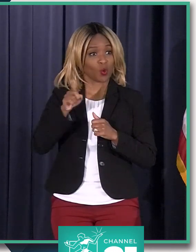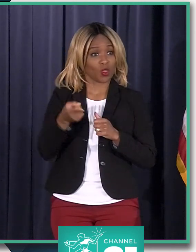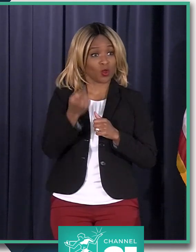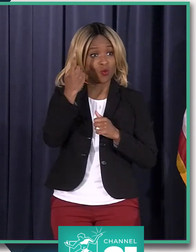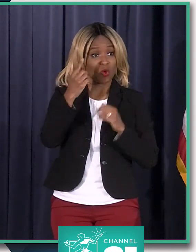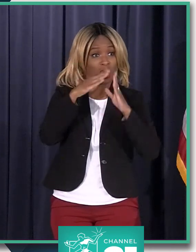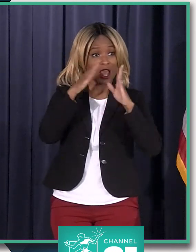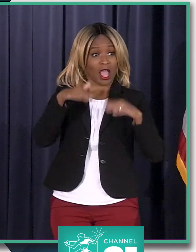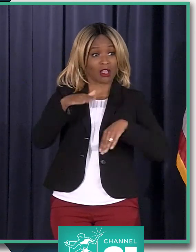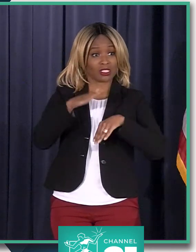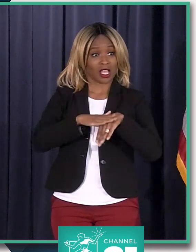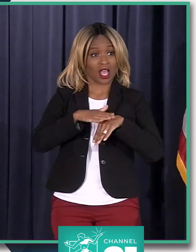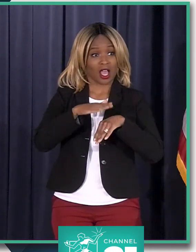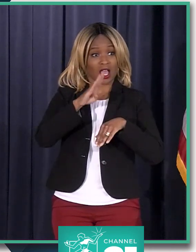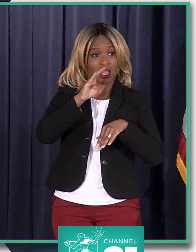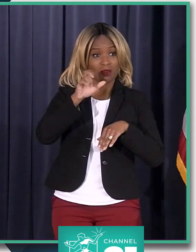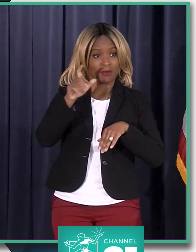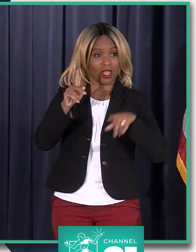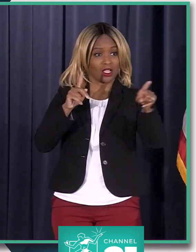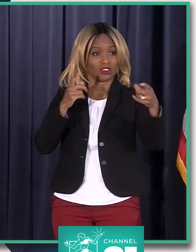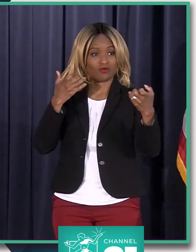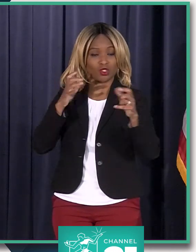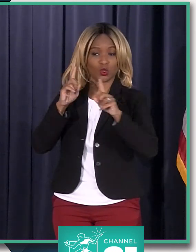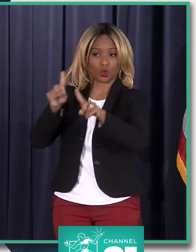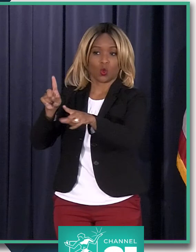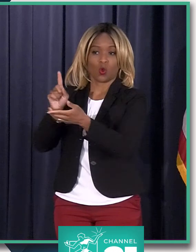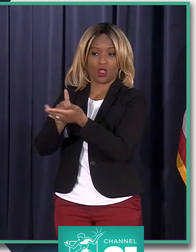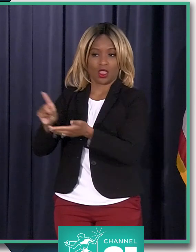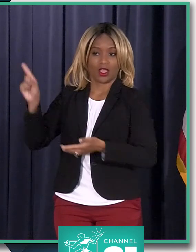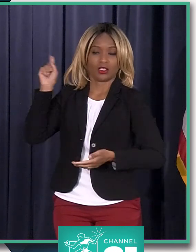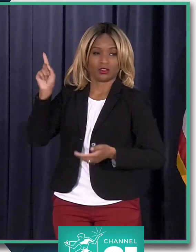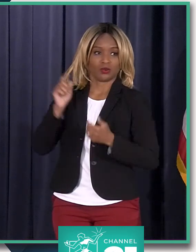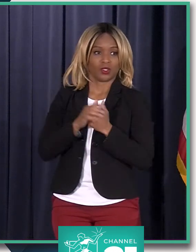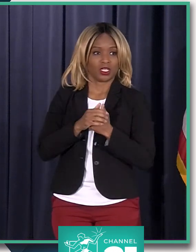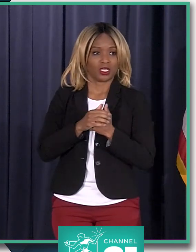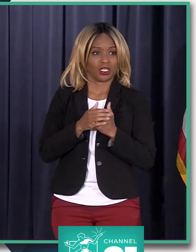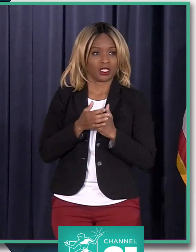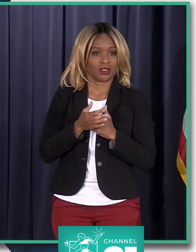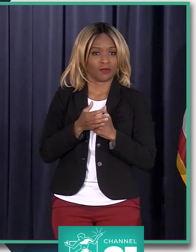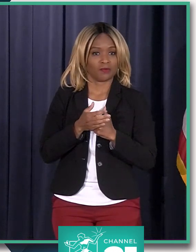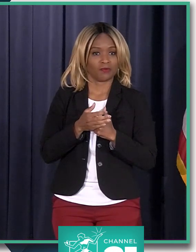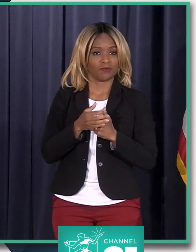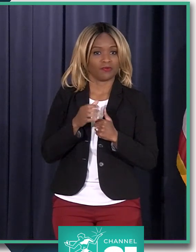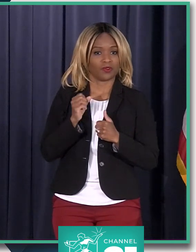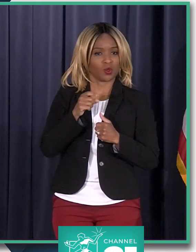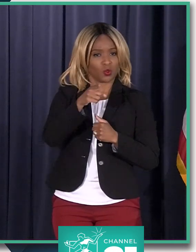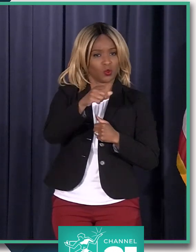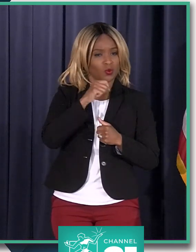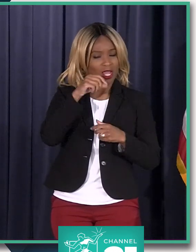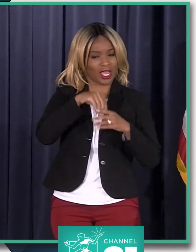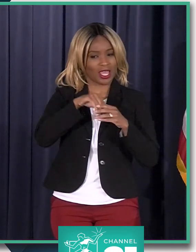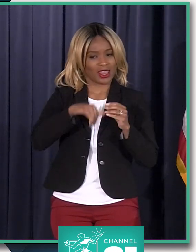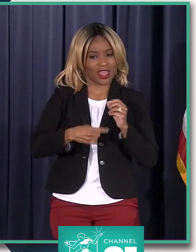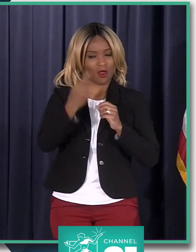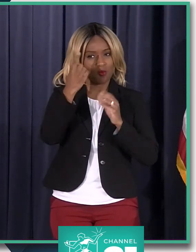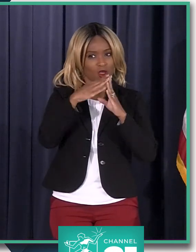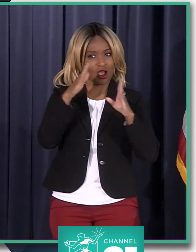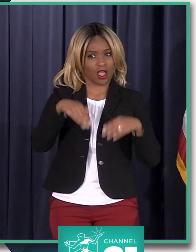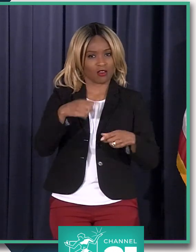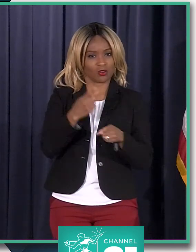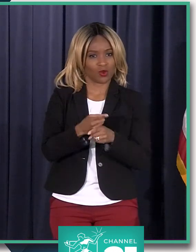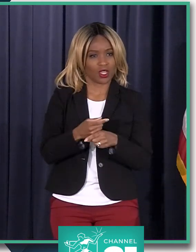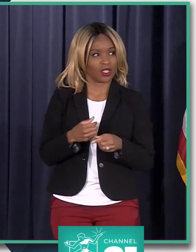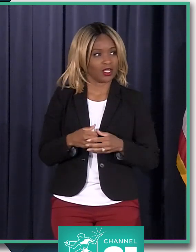block? yes, it is. Okay. You're not in the one house, are you?